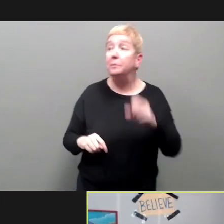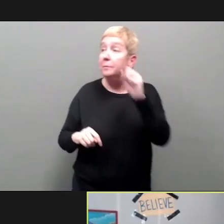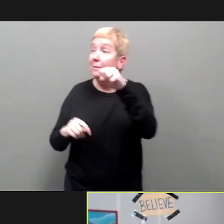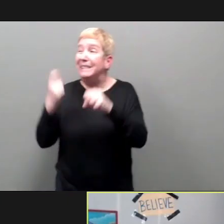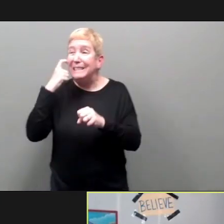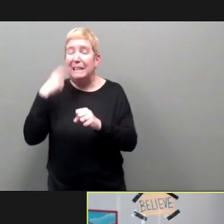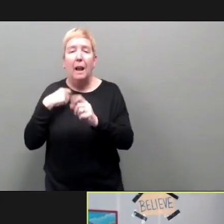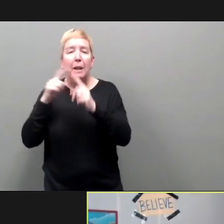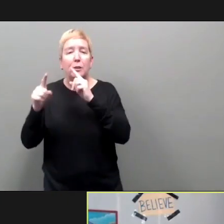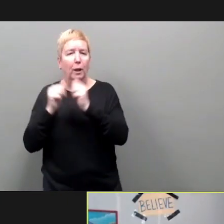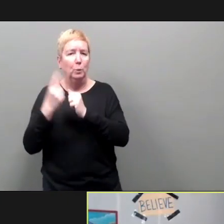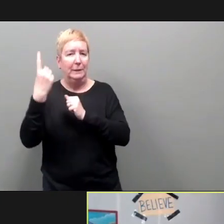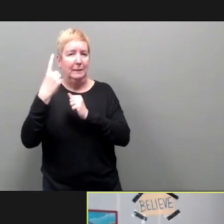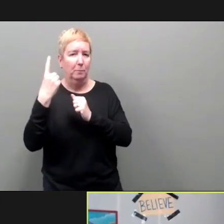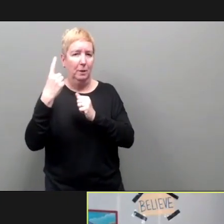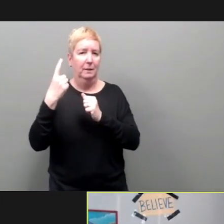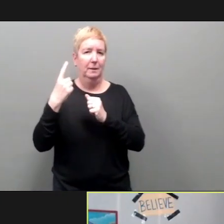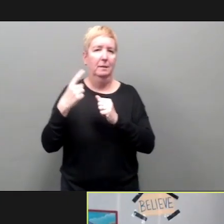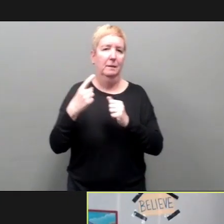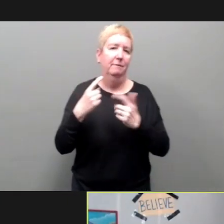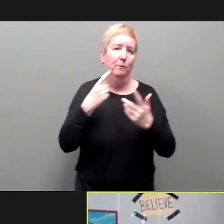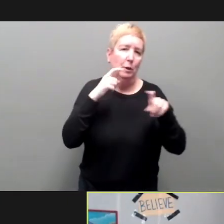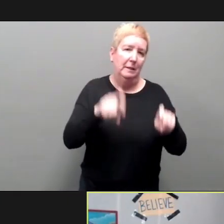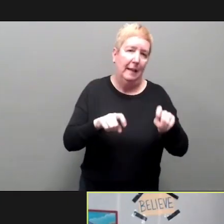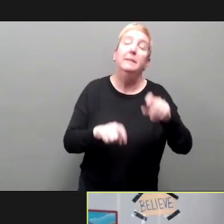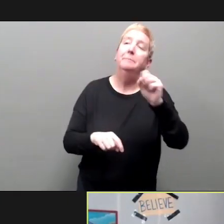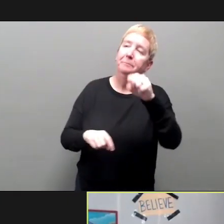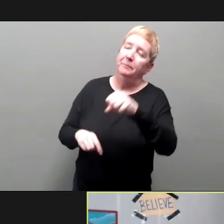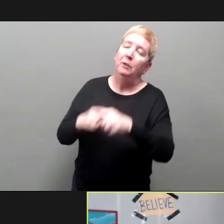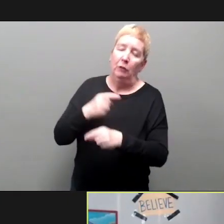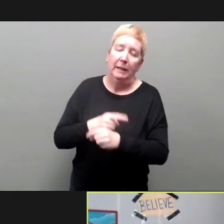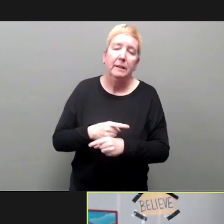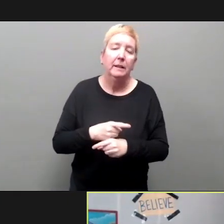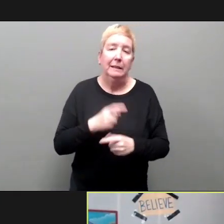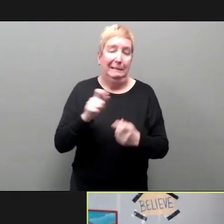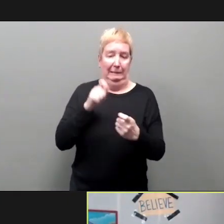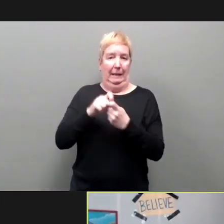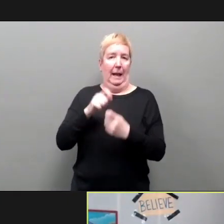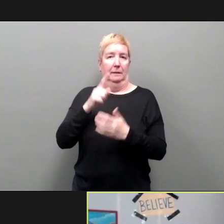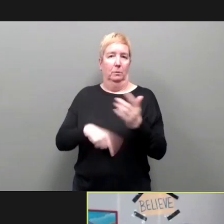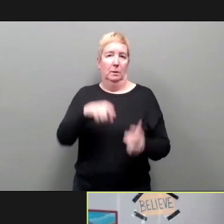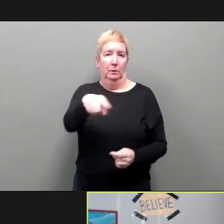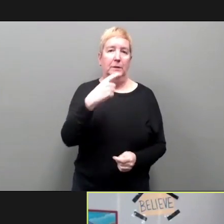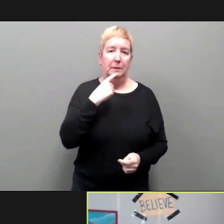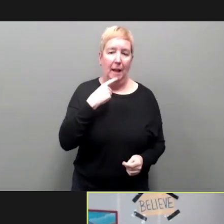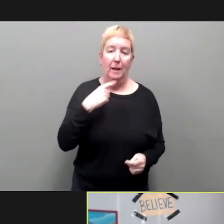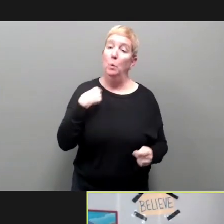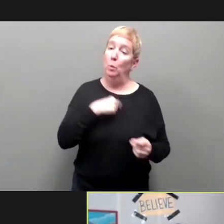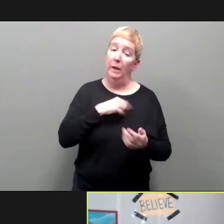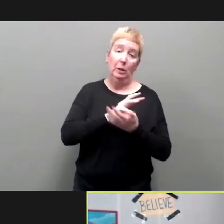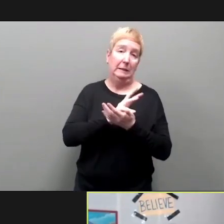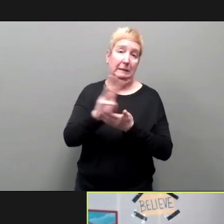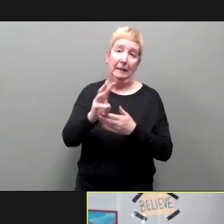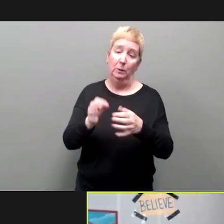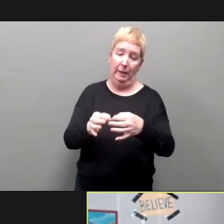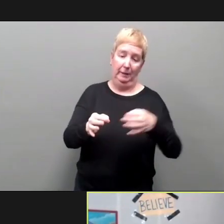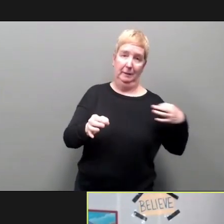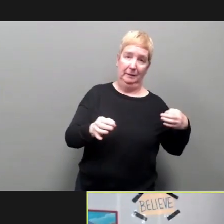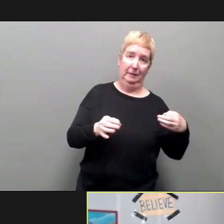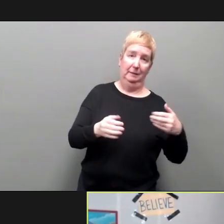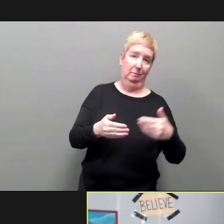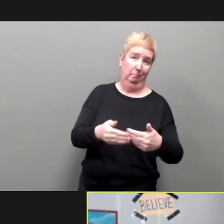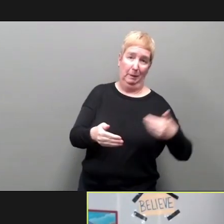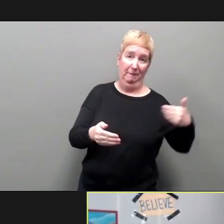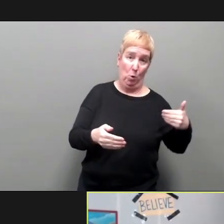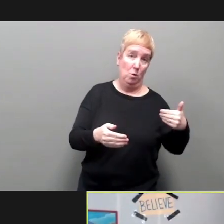team who's working on the testing. And so, I think it's exactly what you're saying. We're 6 weeks ahead or several weeks ahead in